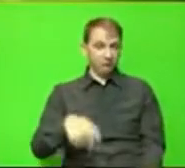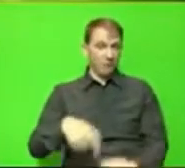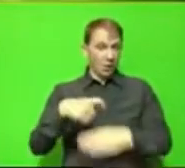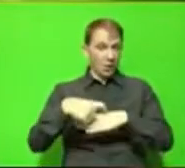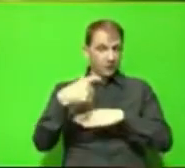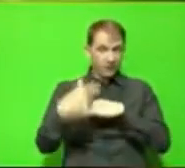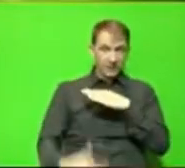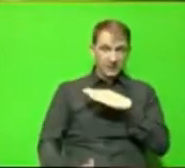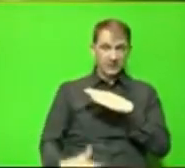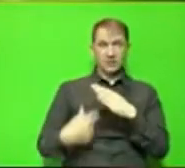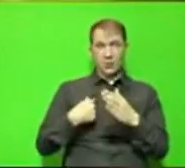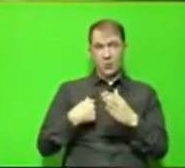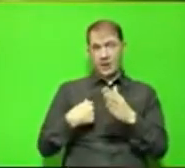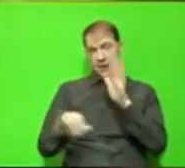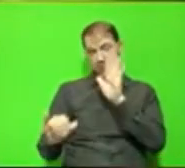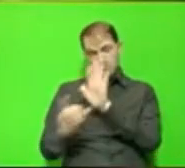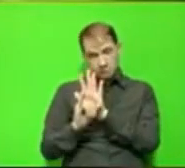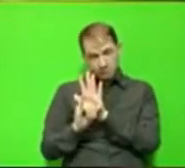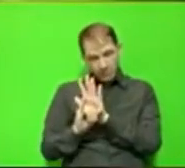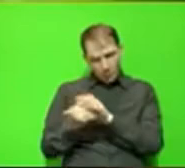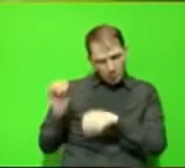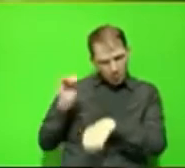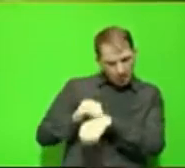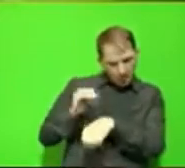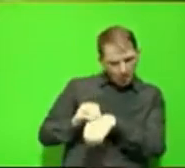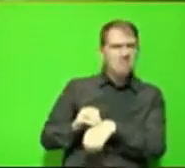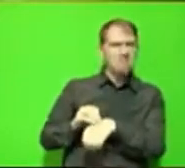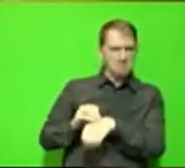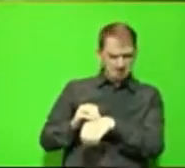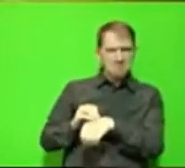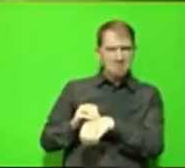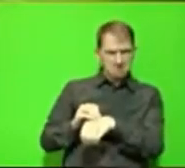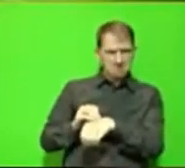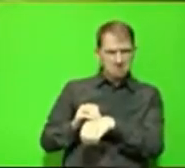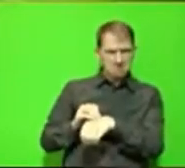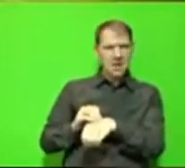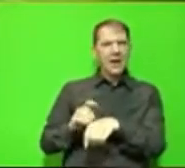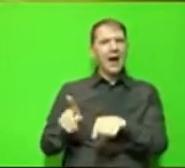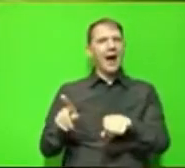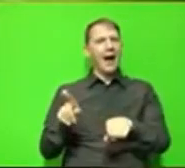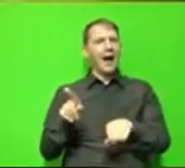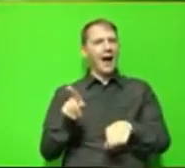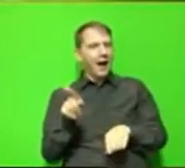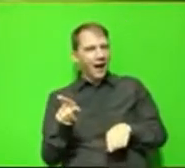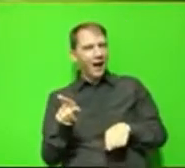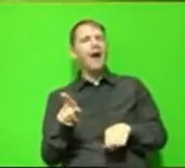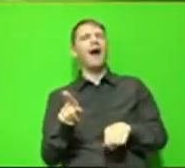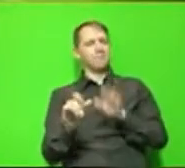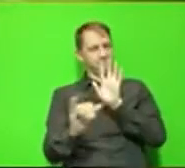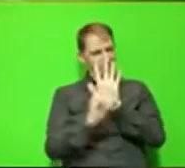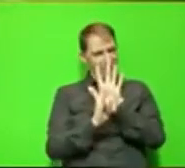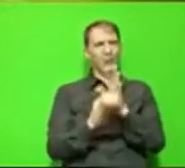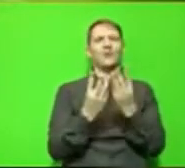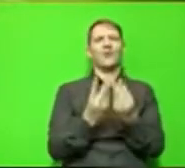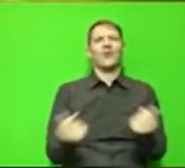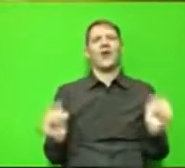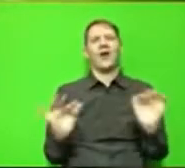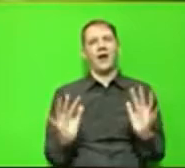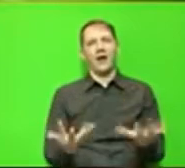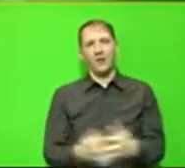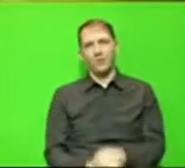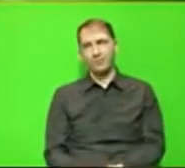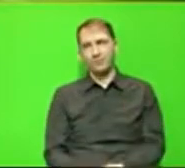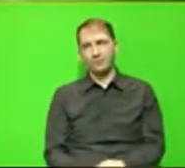problems, but to identify the solutions. We are entrusted with the future of the young women and girls of our respective